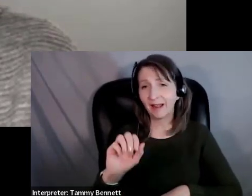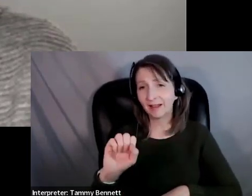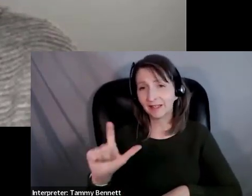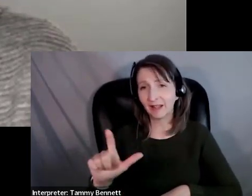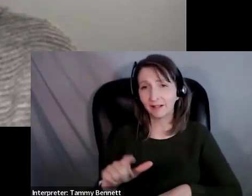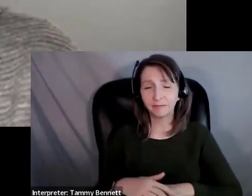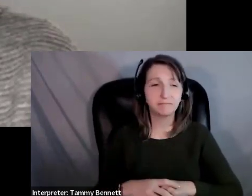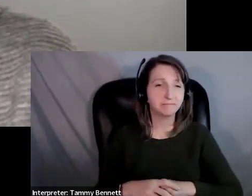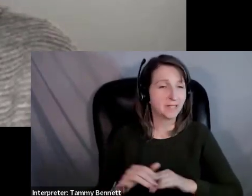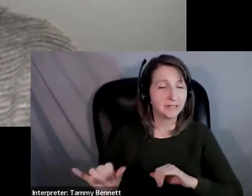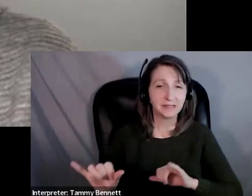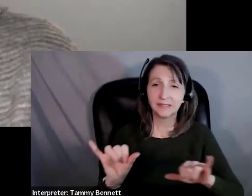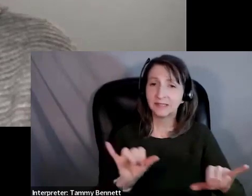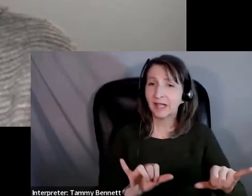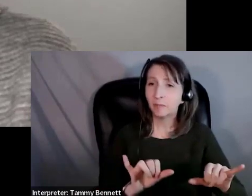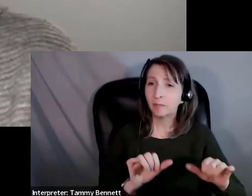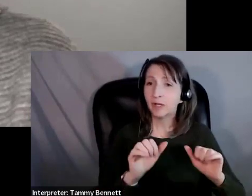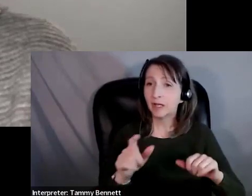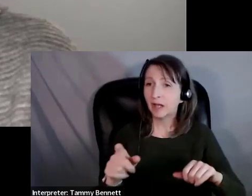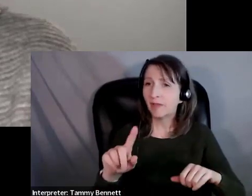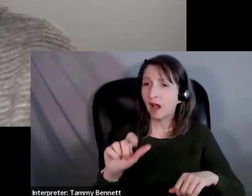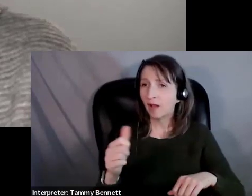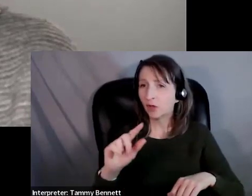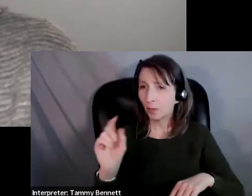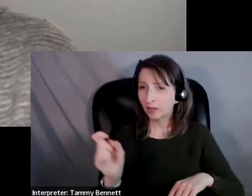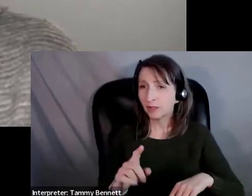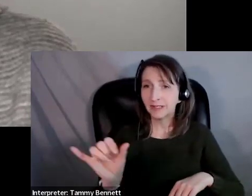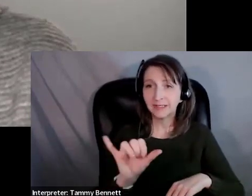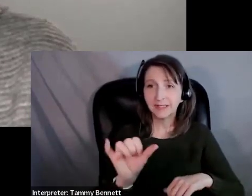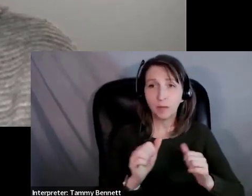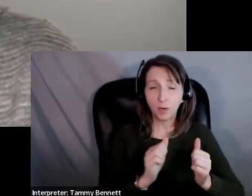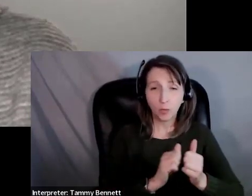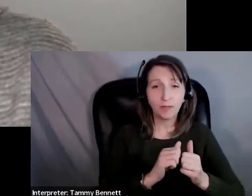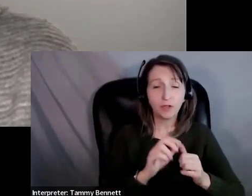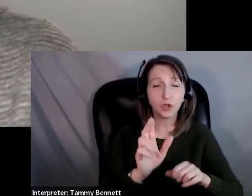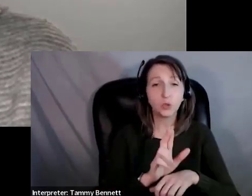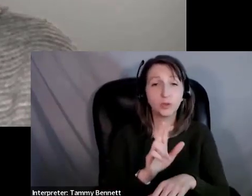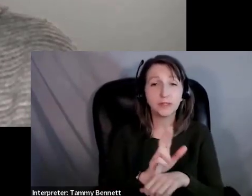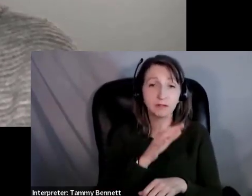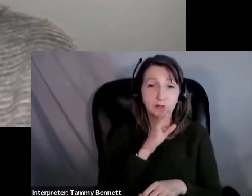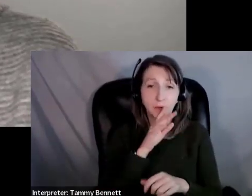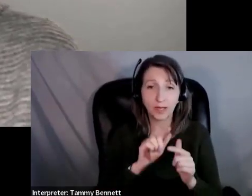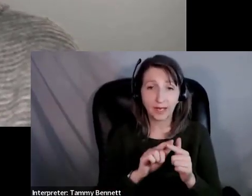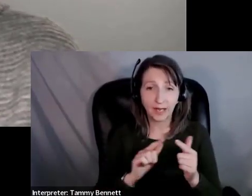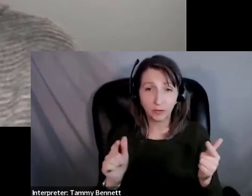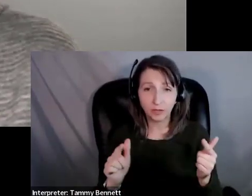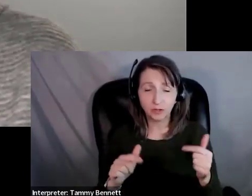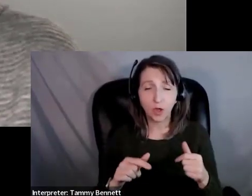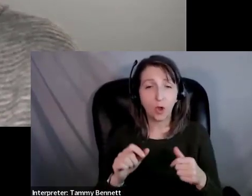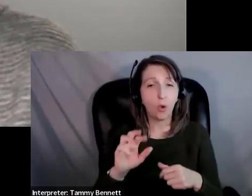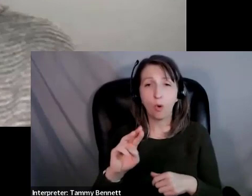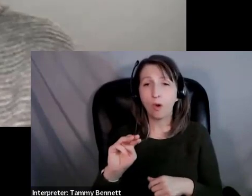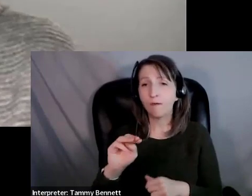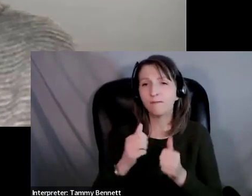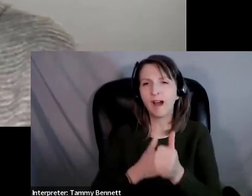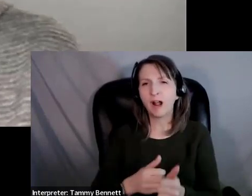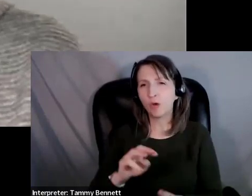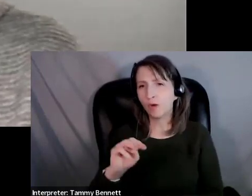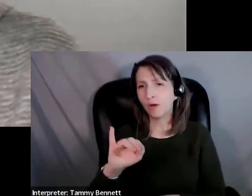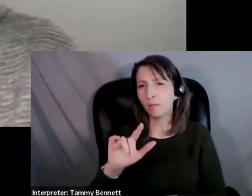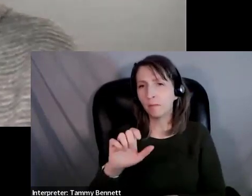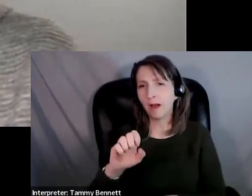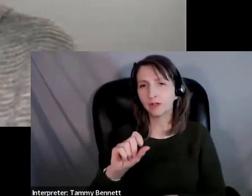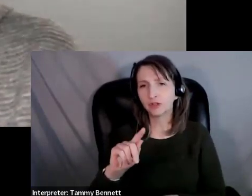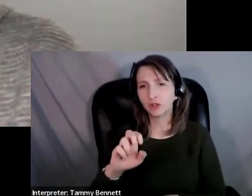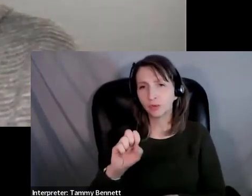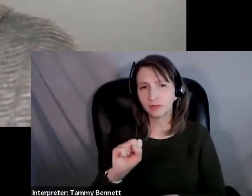children learning spoken language, or are there different developmental milestones to be mindful of certain ages? So that is a tricky question.